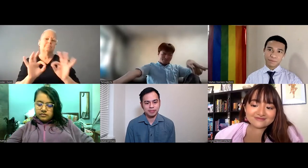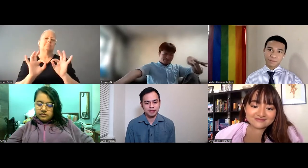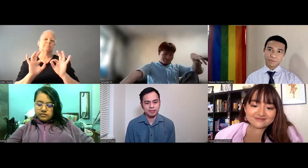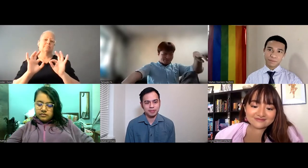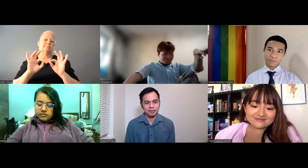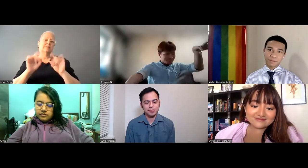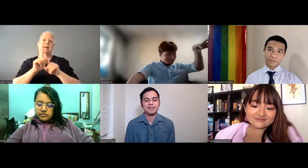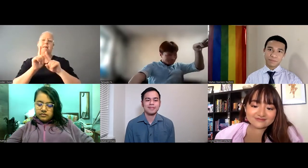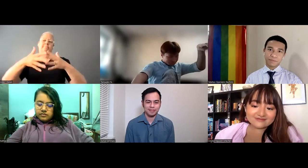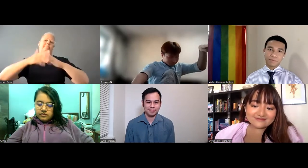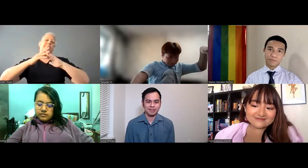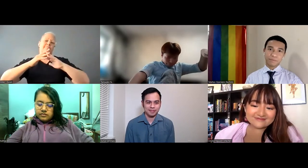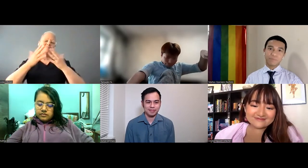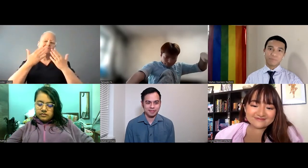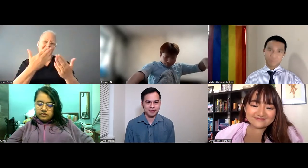Thank you.